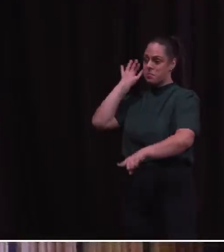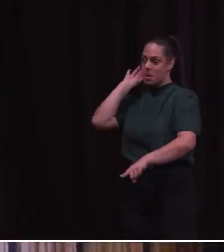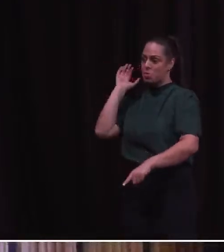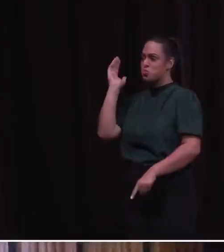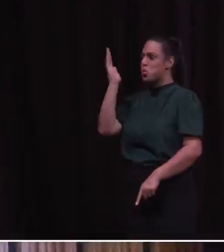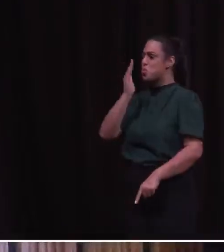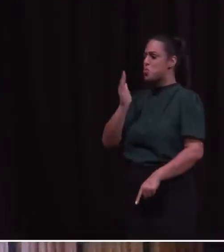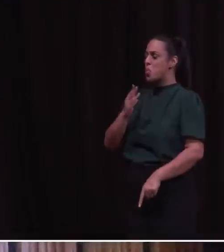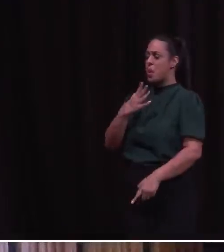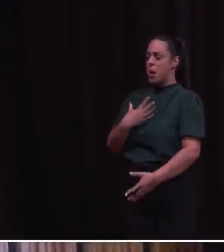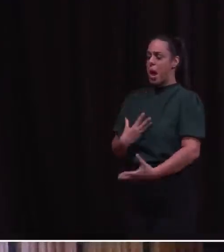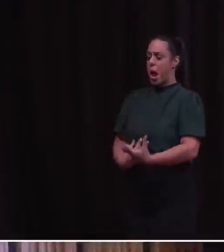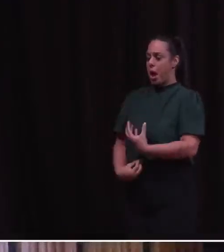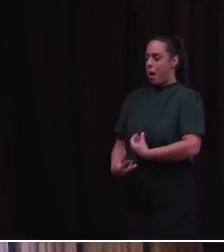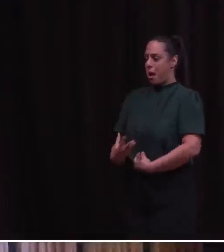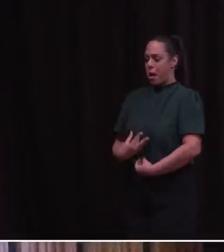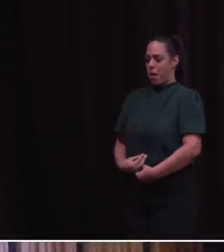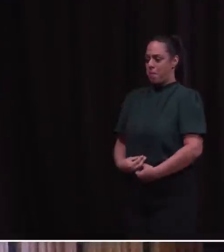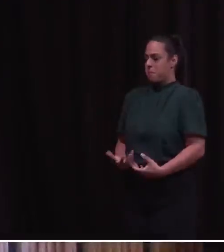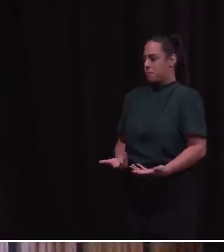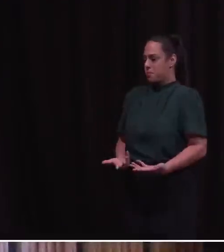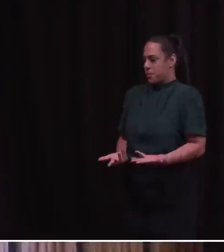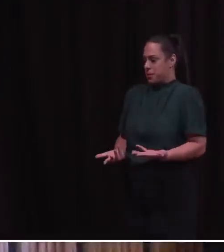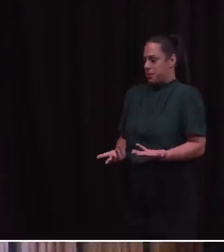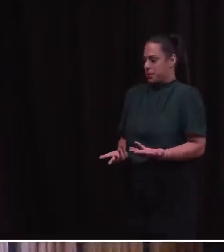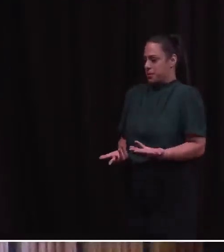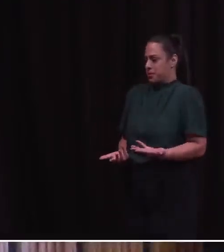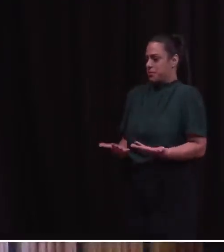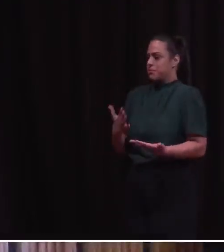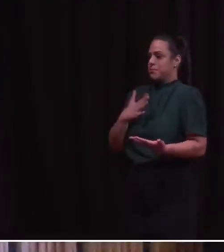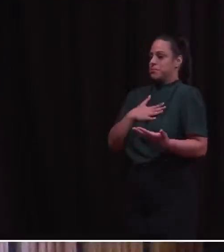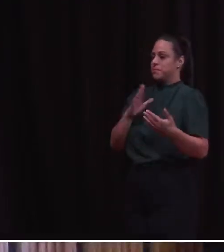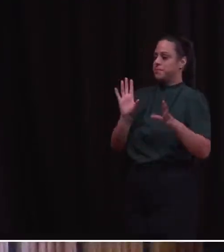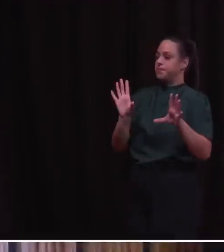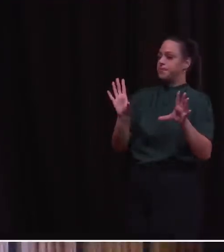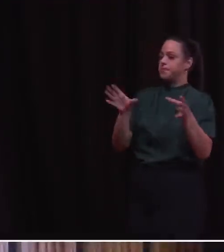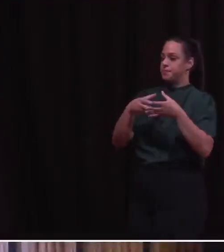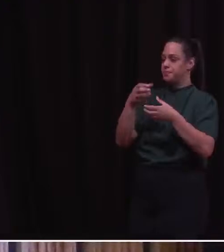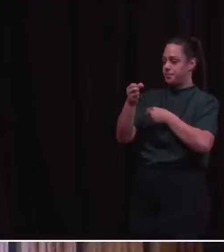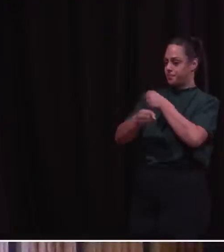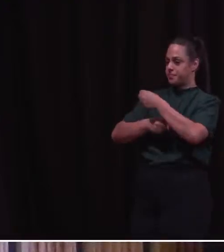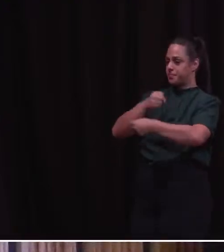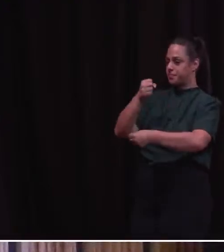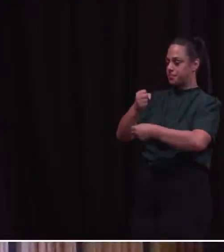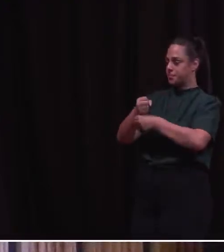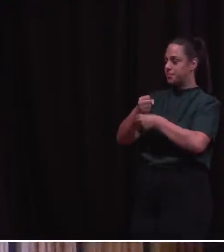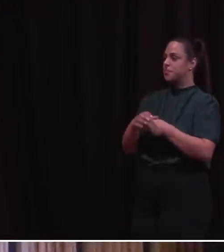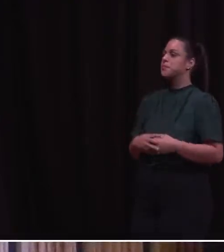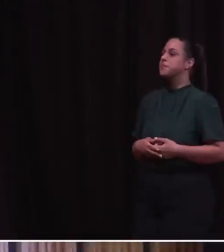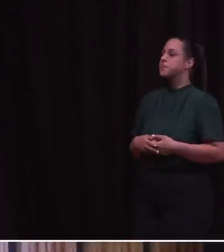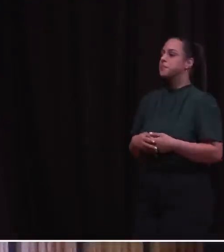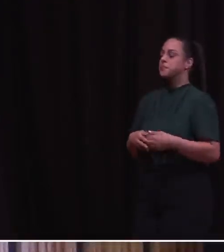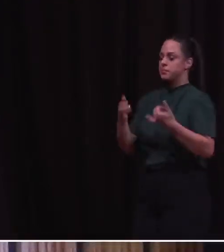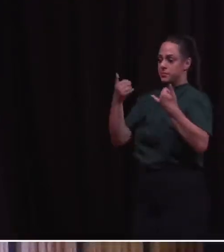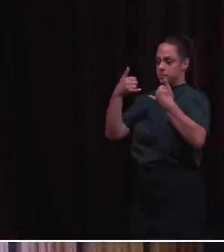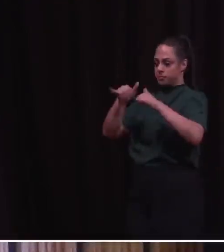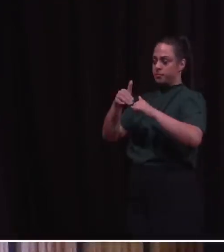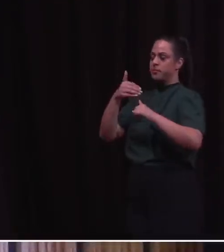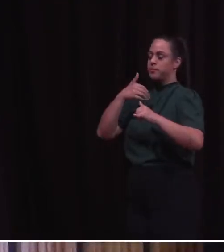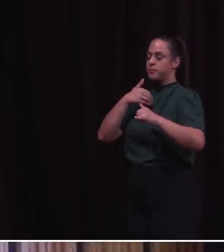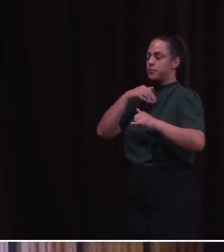So even on my WhatsApp group, we're arguing, but we're giving seniority. If somebody writes a